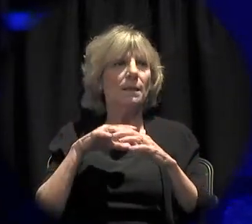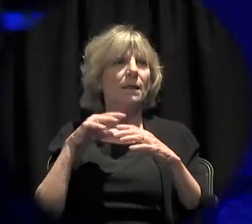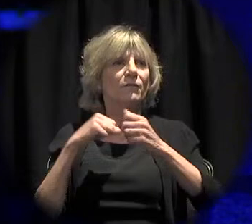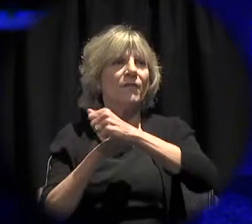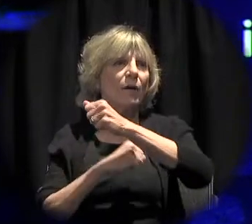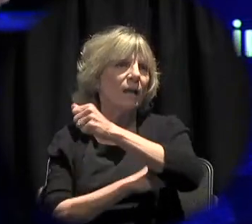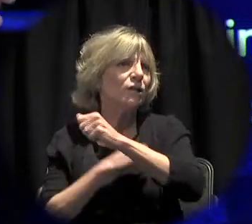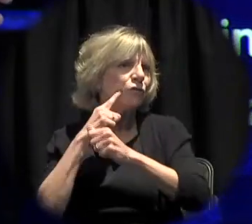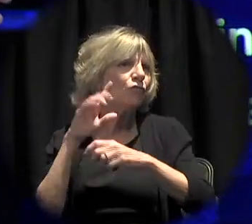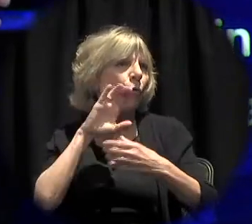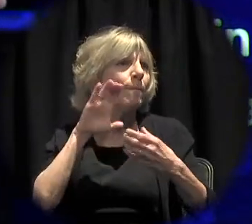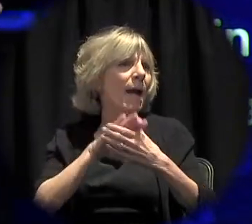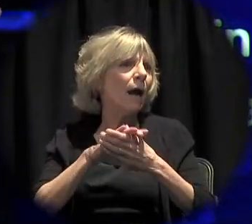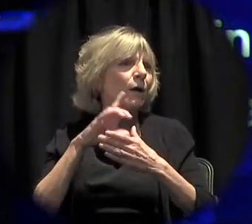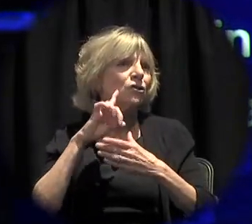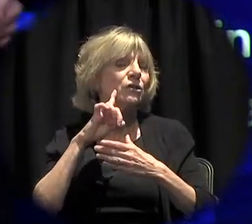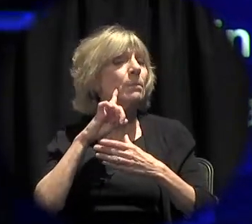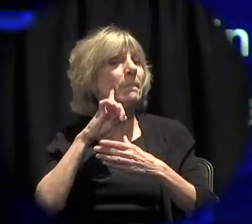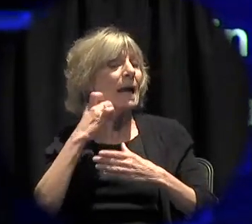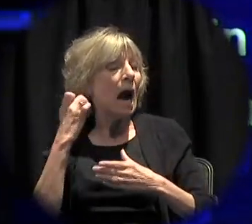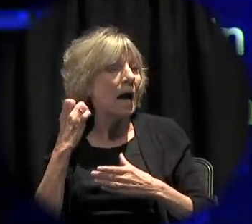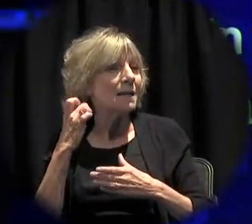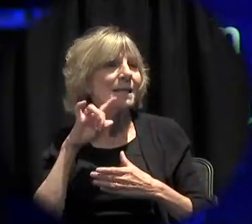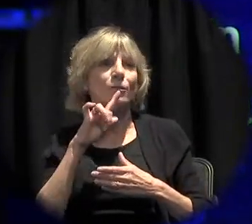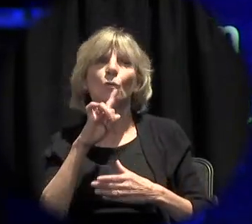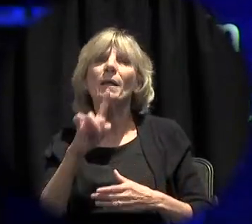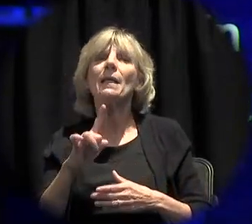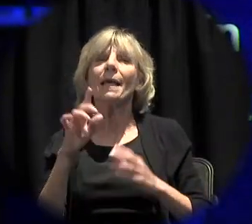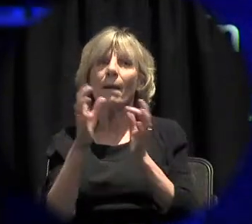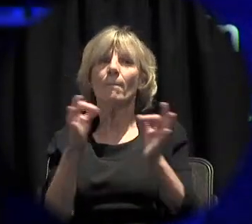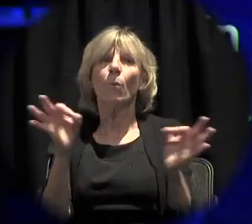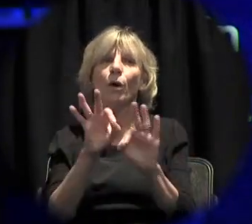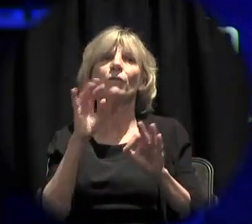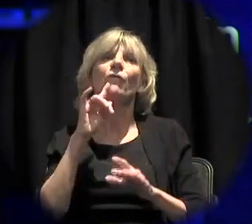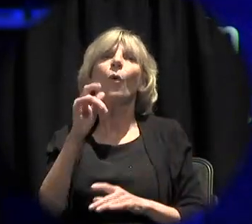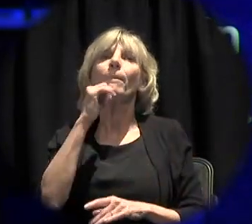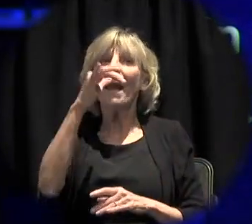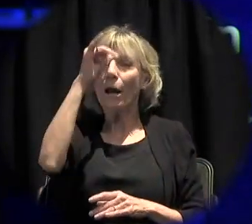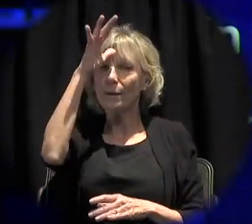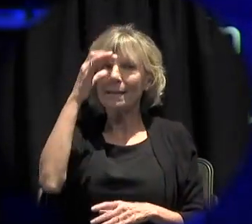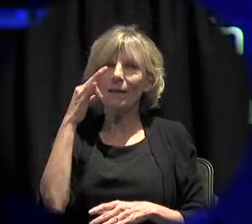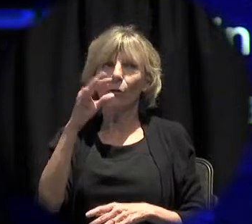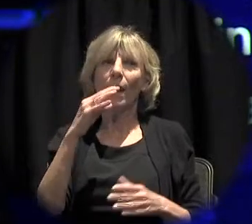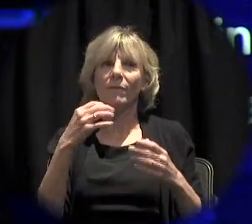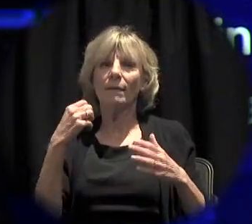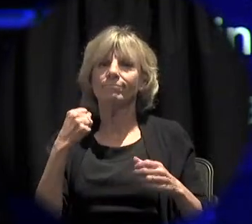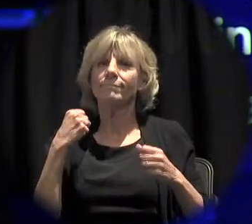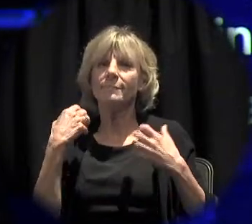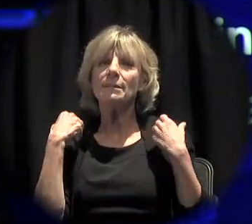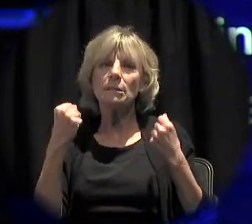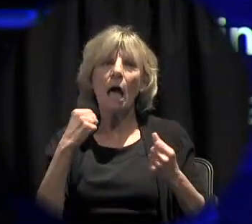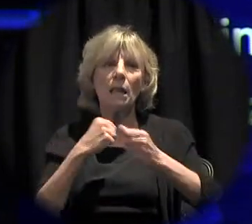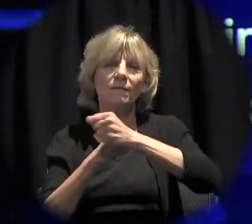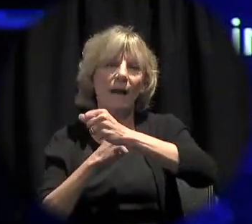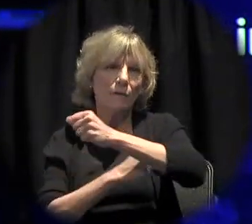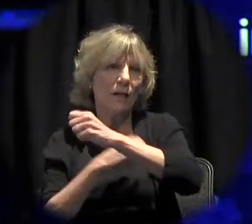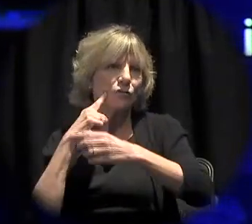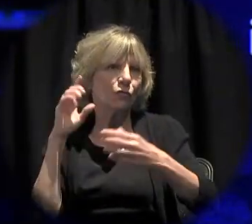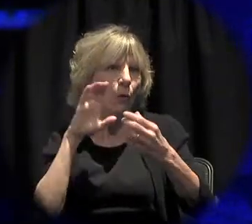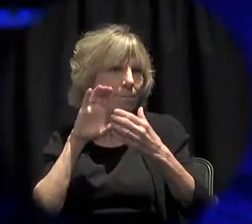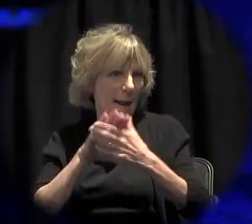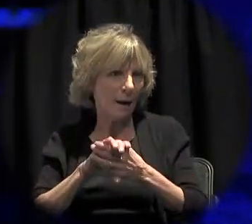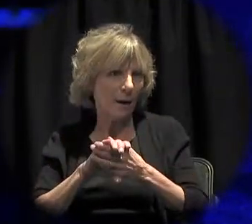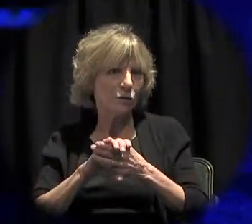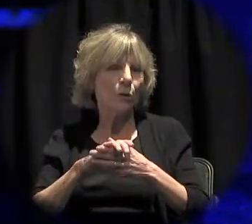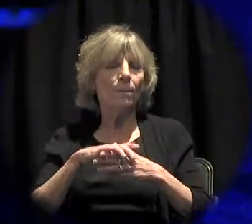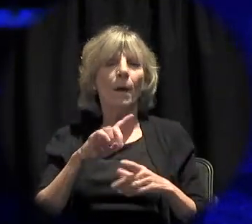a solid foundation for parenting. There's more in your bulletin about that. But we need to step back and ask, do others around